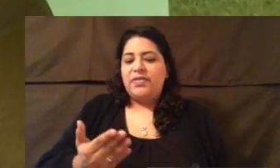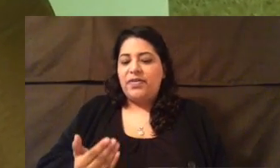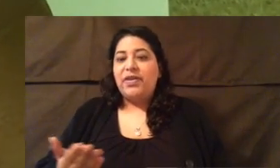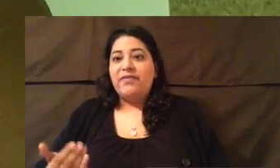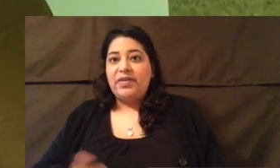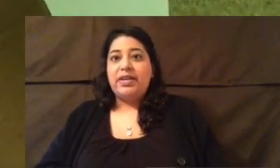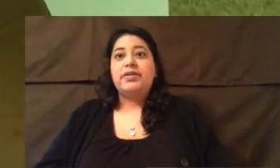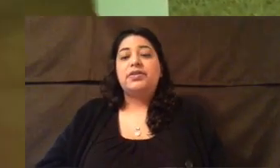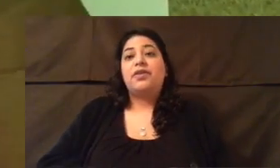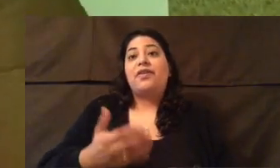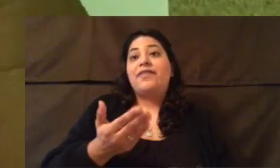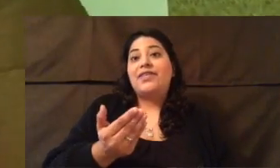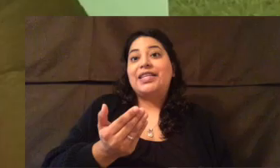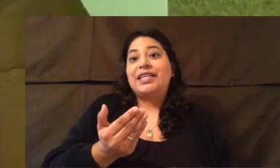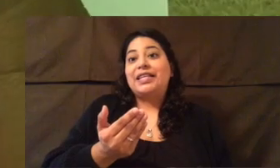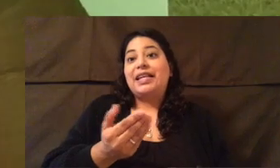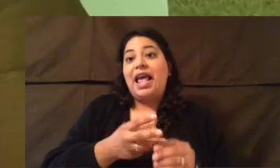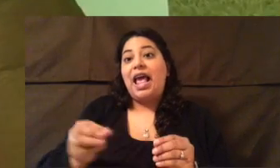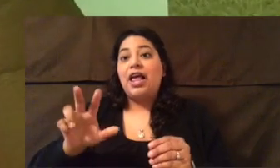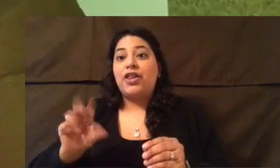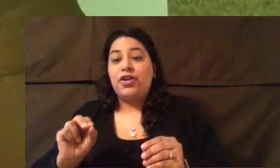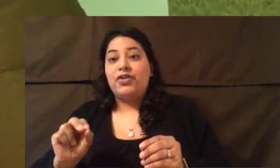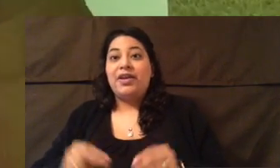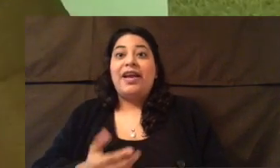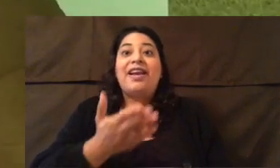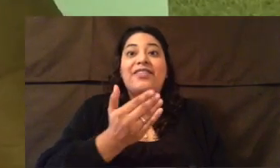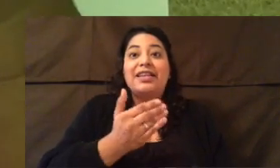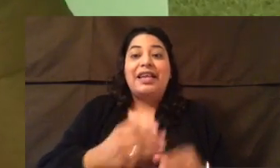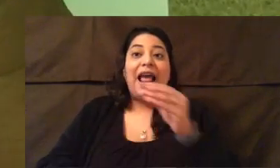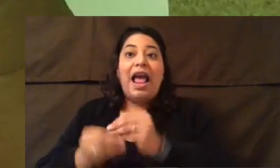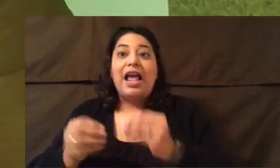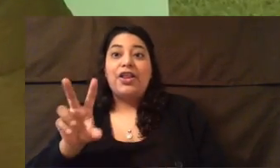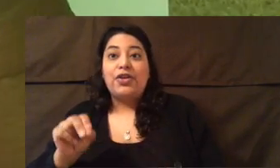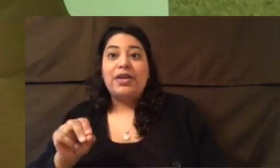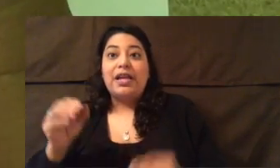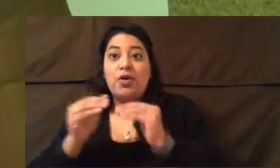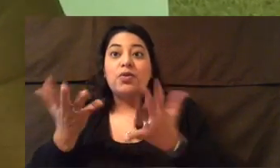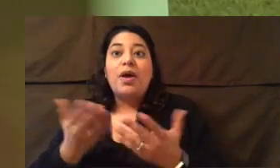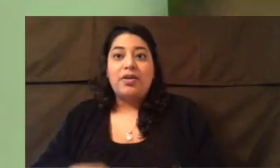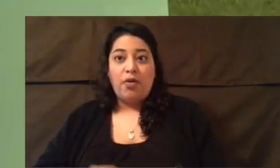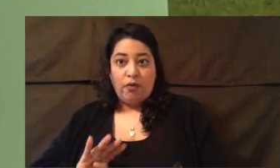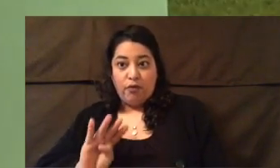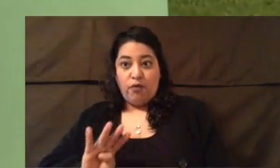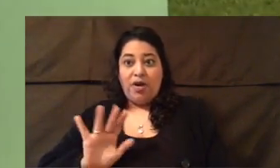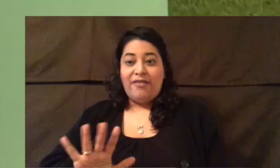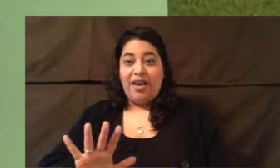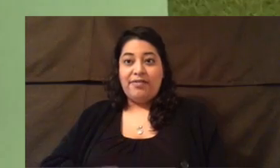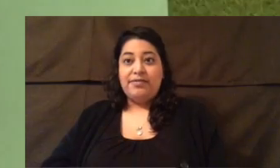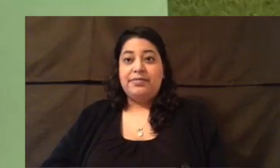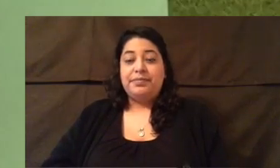split it into 15 and 30 because 15 plus 30 gives me